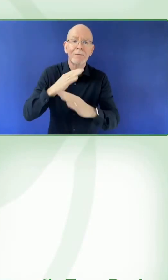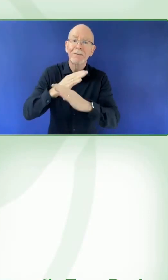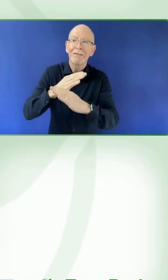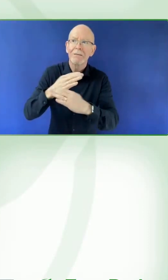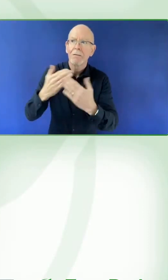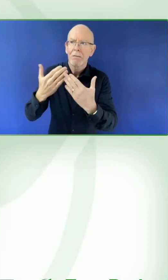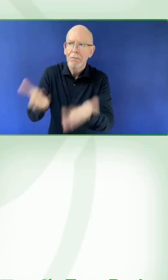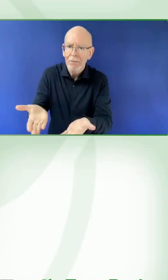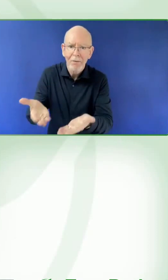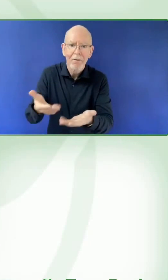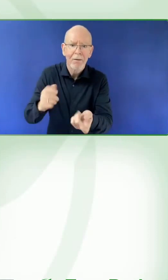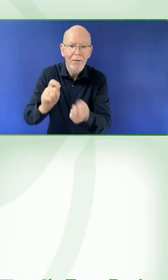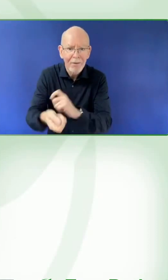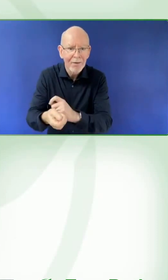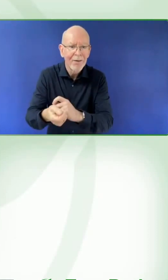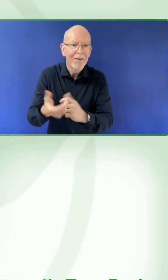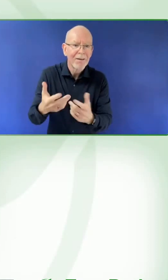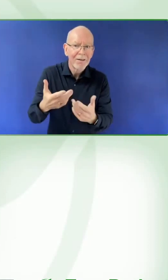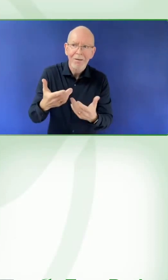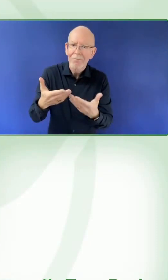Would someone like to comment?